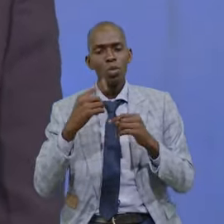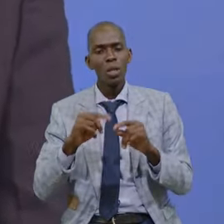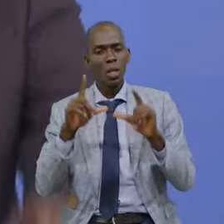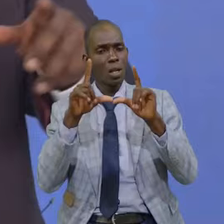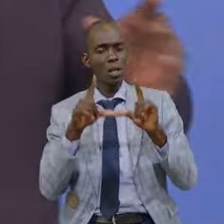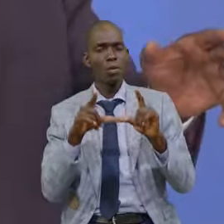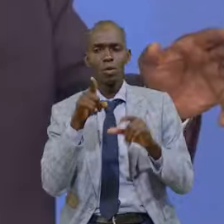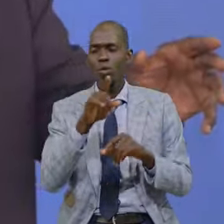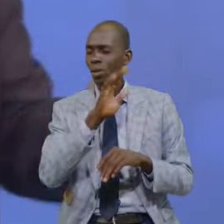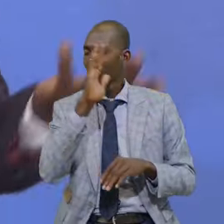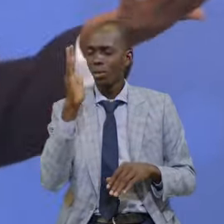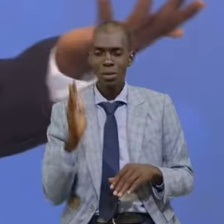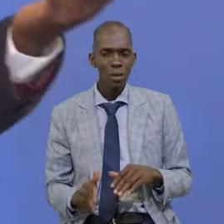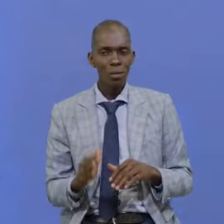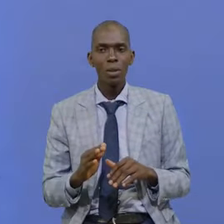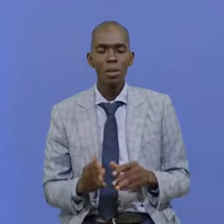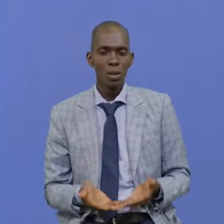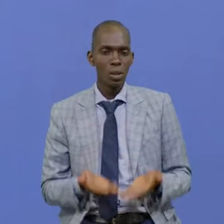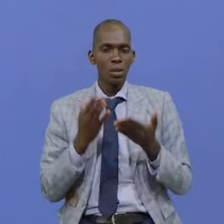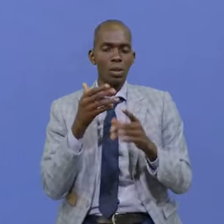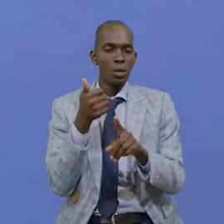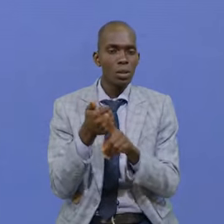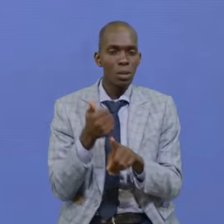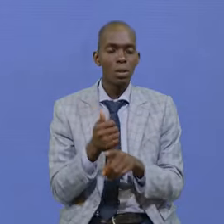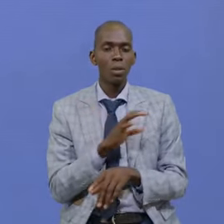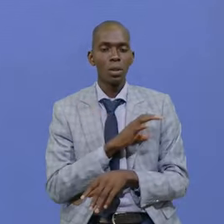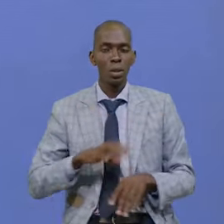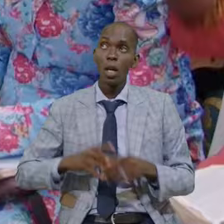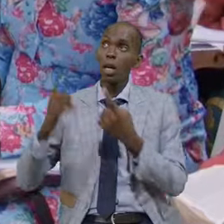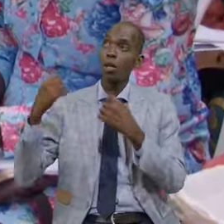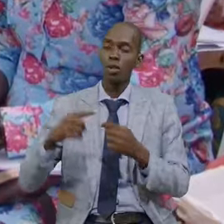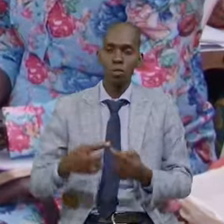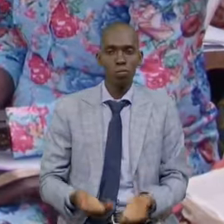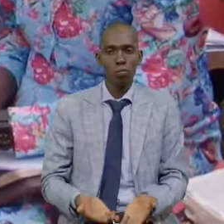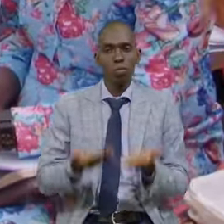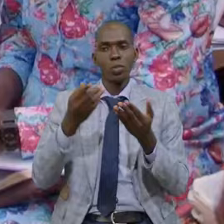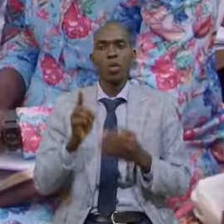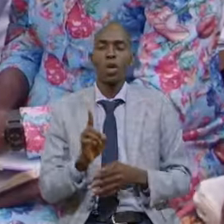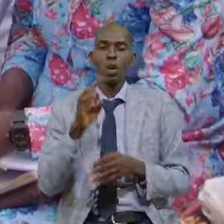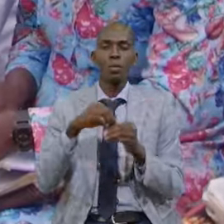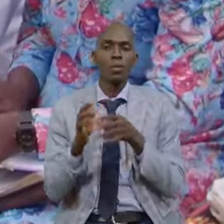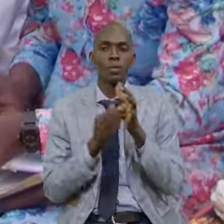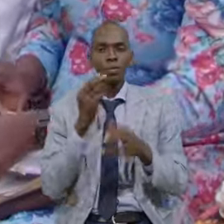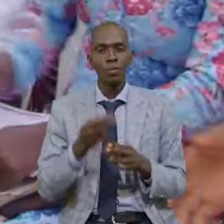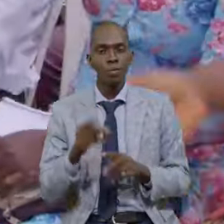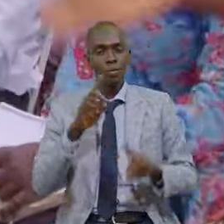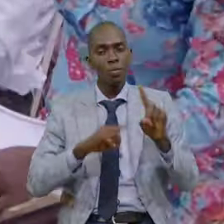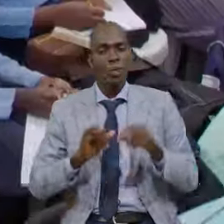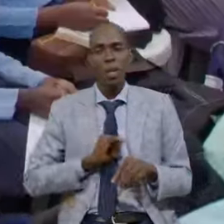never lift yourself. Christ has come. He will lift you up. I am